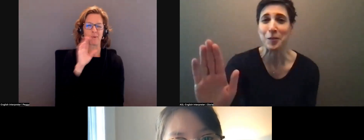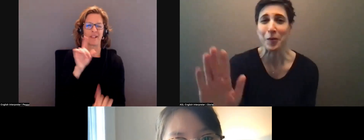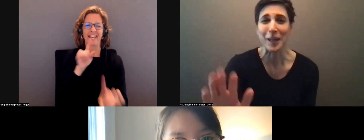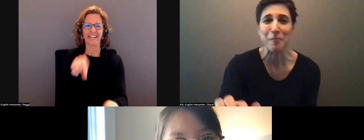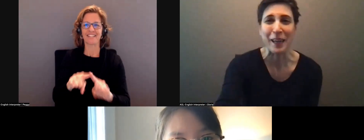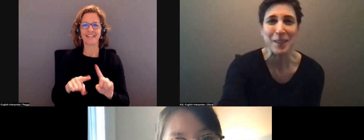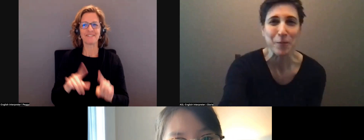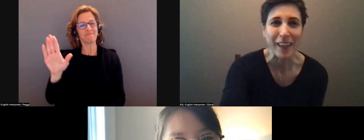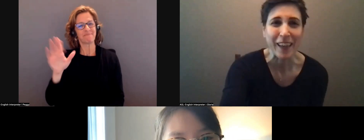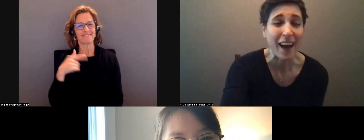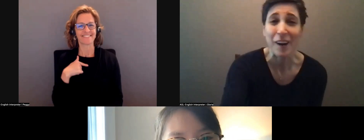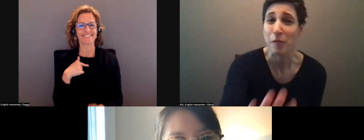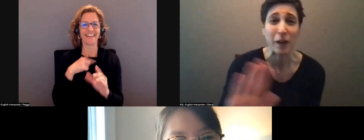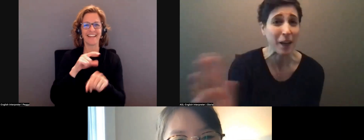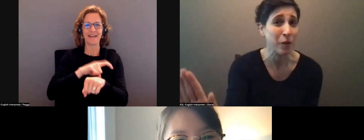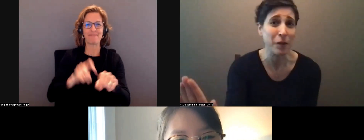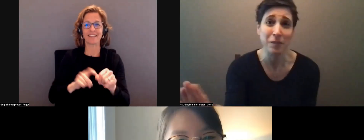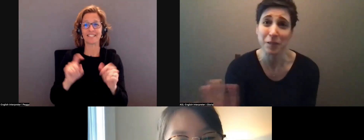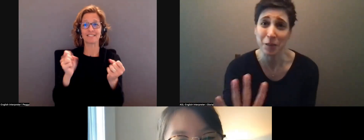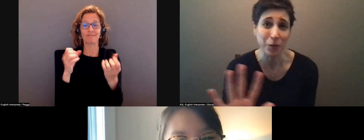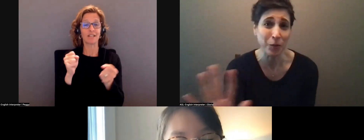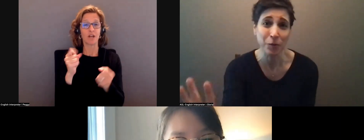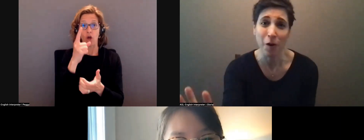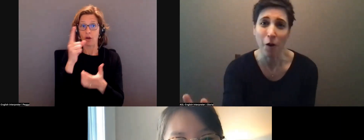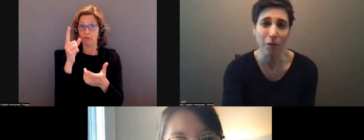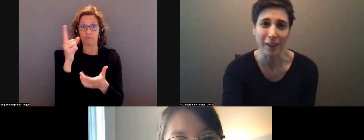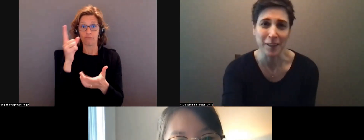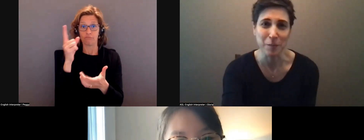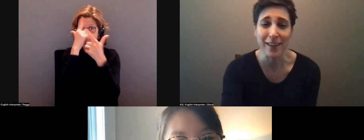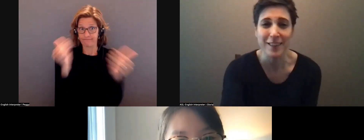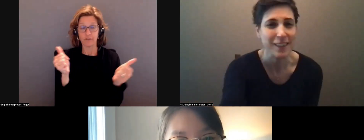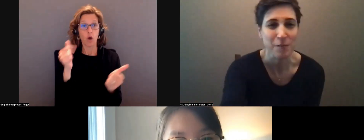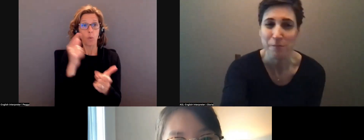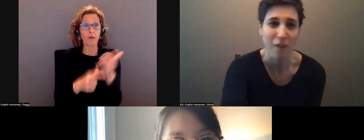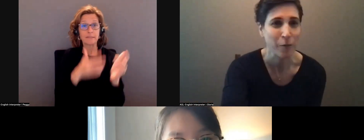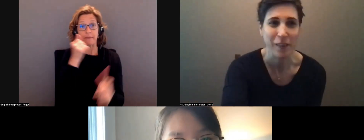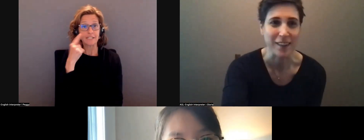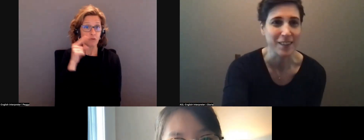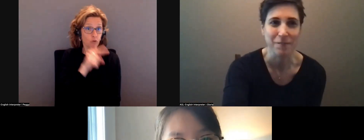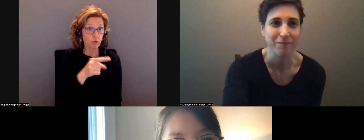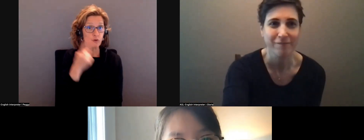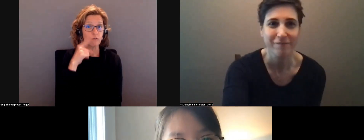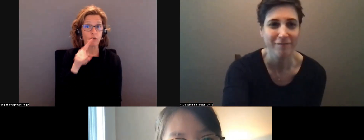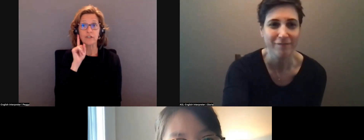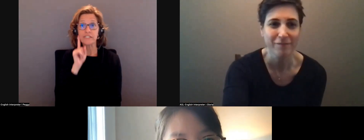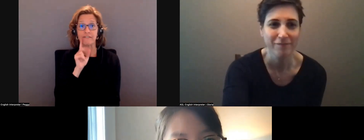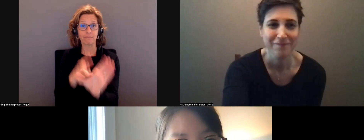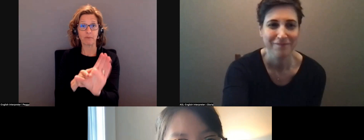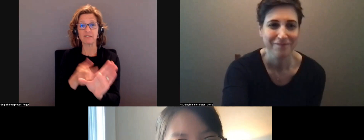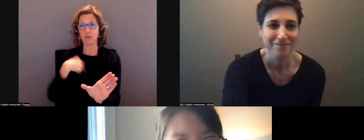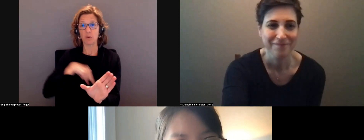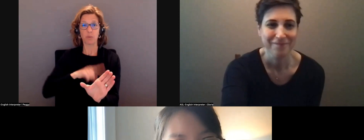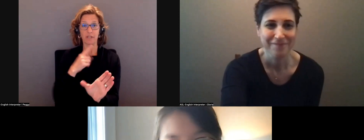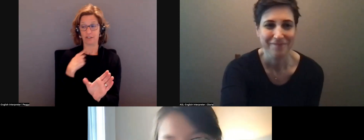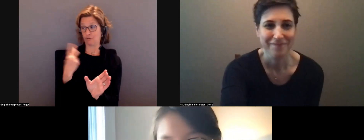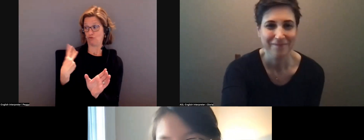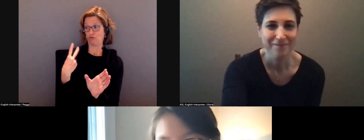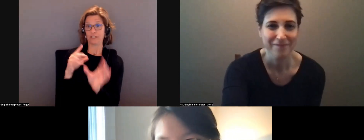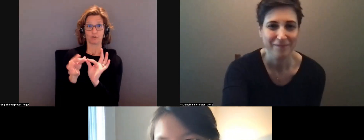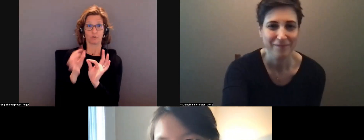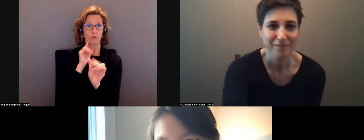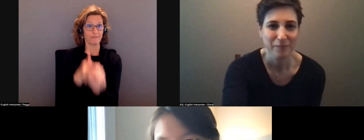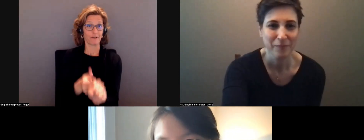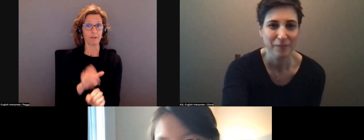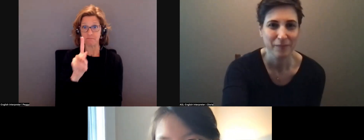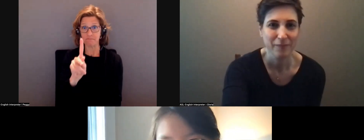Hello, it's Gloria. Peggy's working. Whatever you all is best is fine with us. Perfect. Okay, so I'm going to launch it. Your